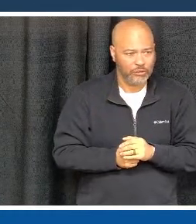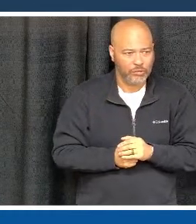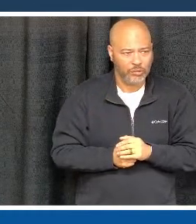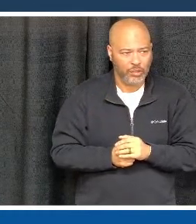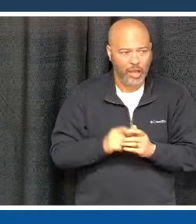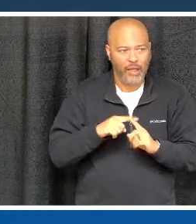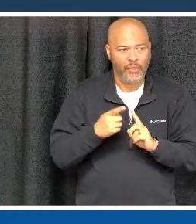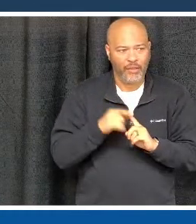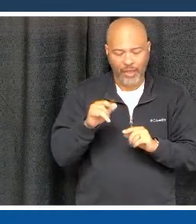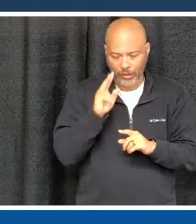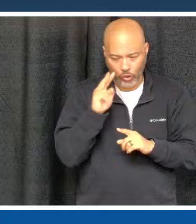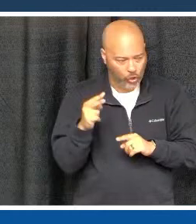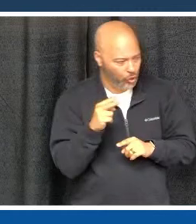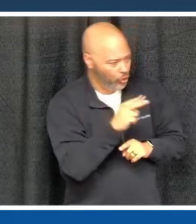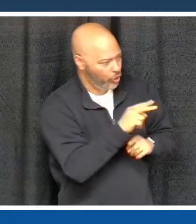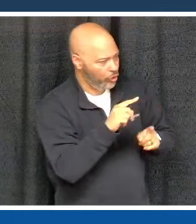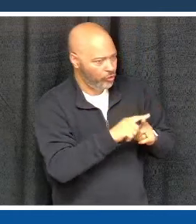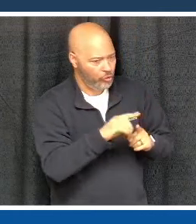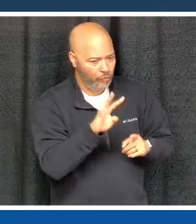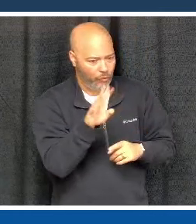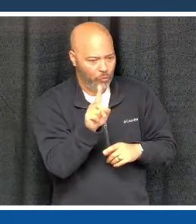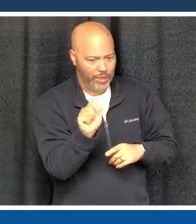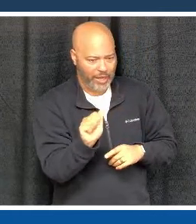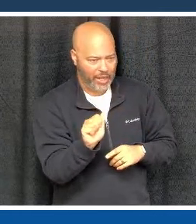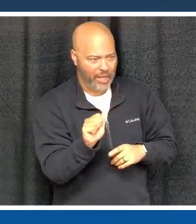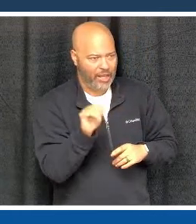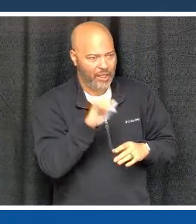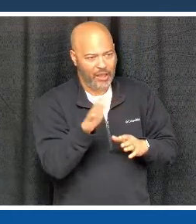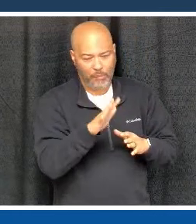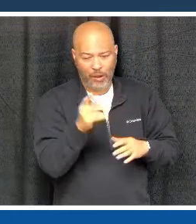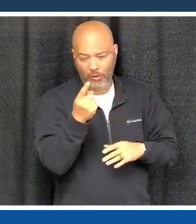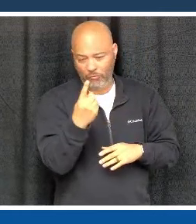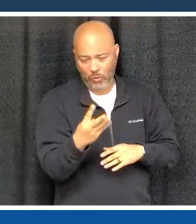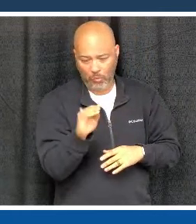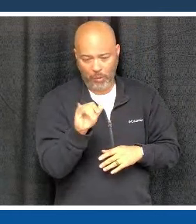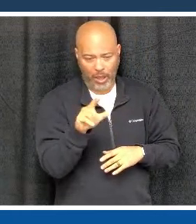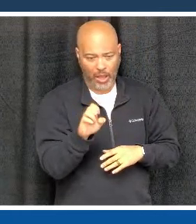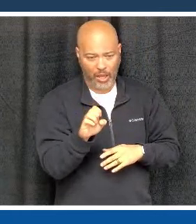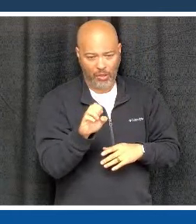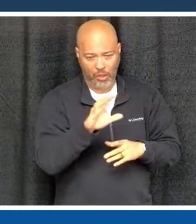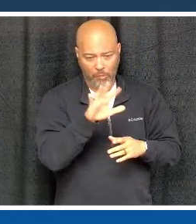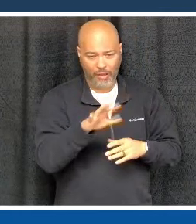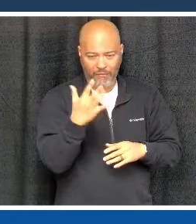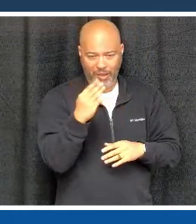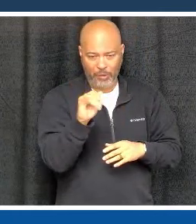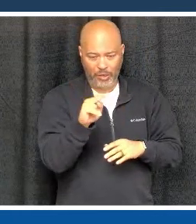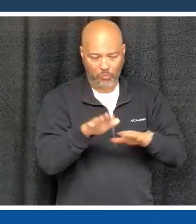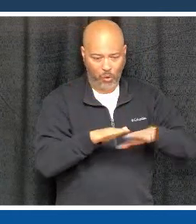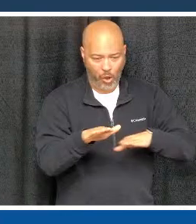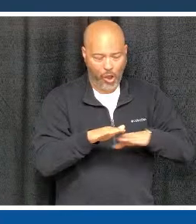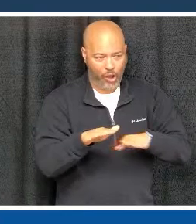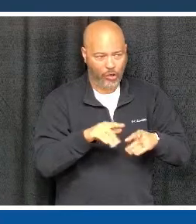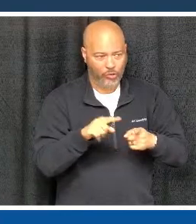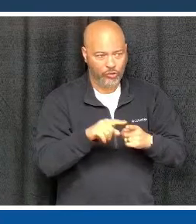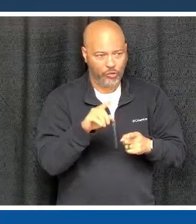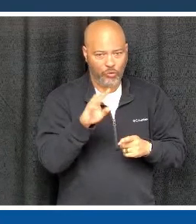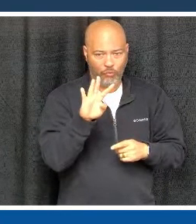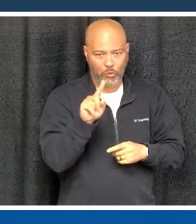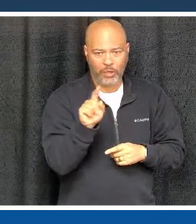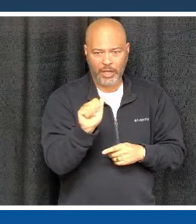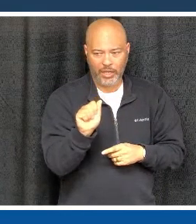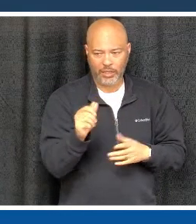And then that's looking back toward Fort Campbell Boulevard, approximately a quarter mile or about a 5-minute walk from here to Fort Campbell